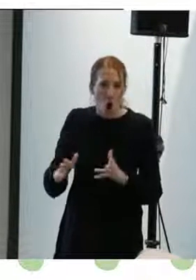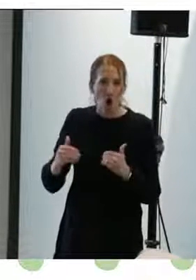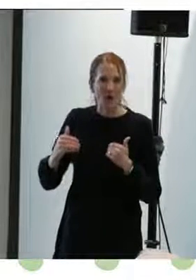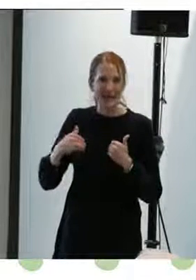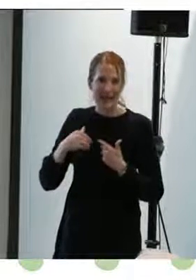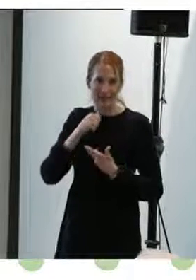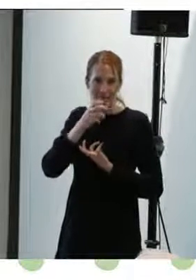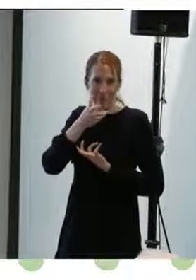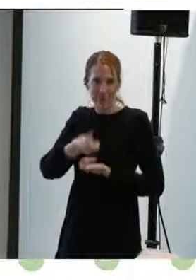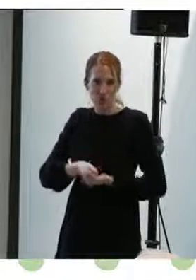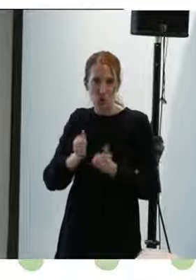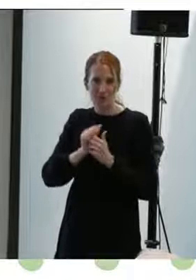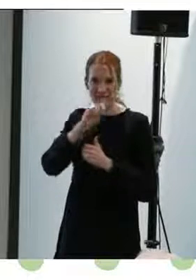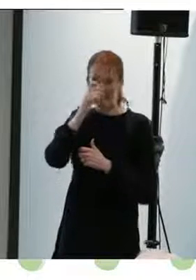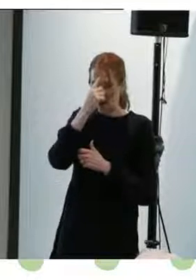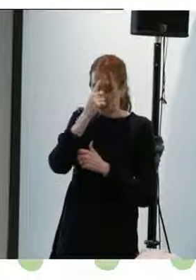And,